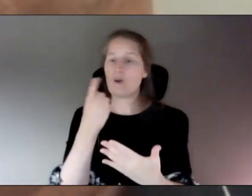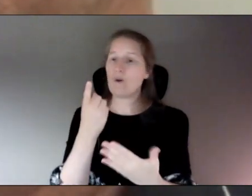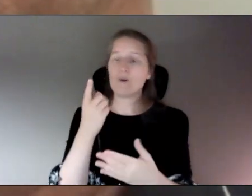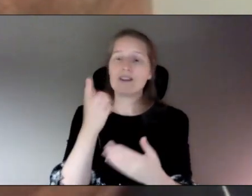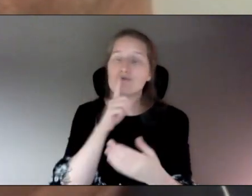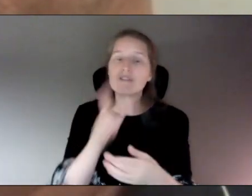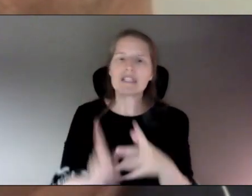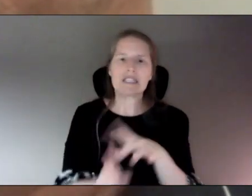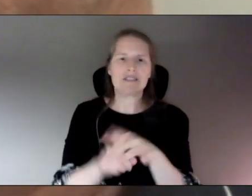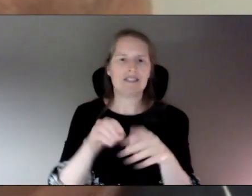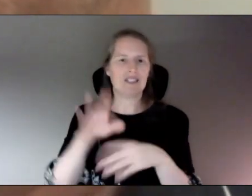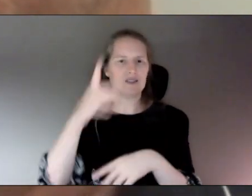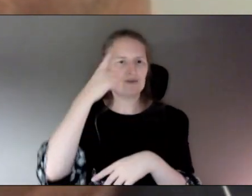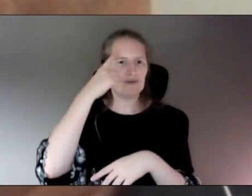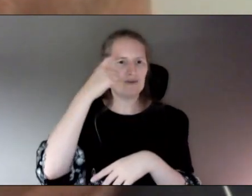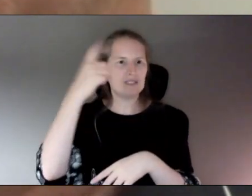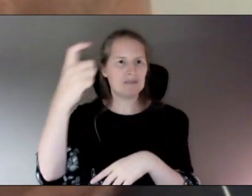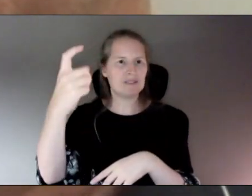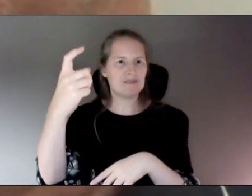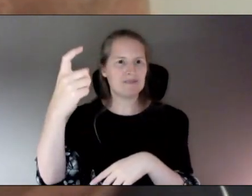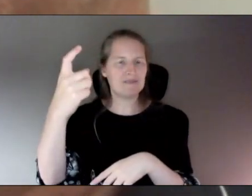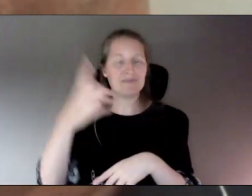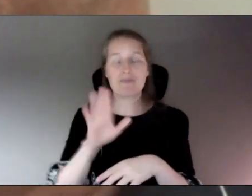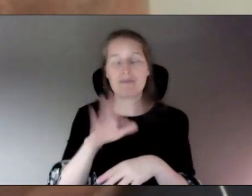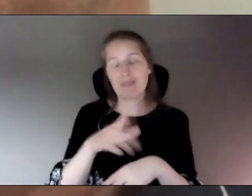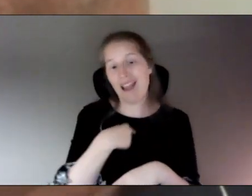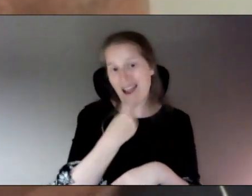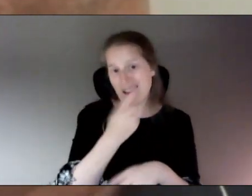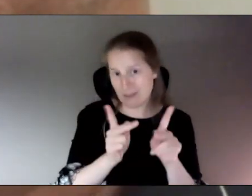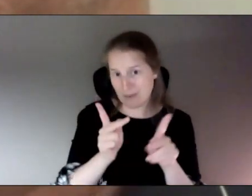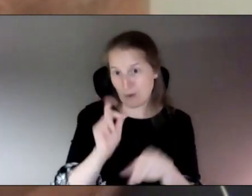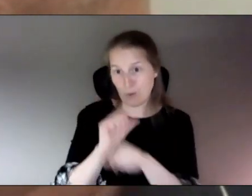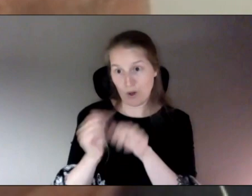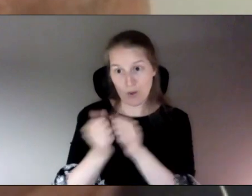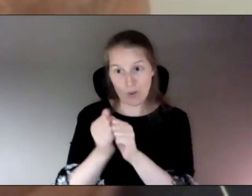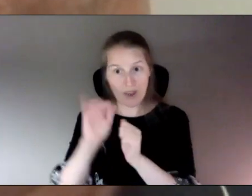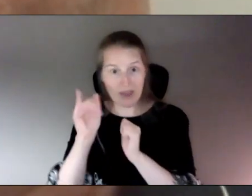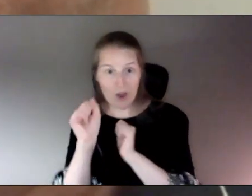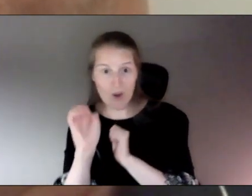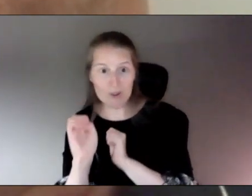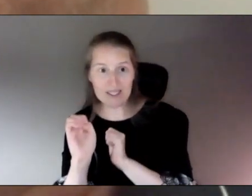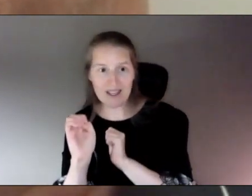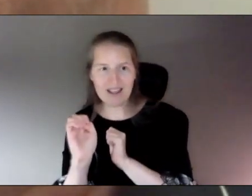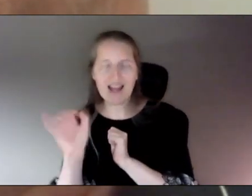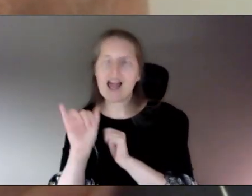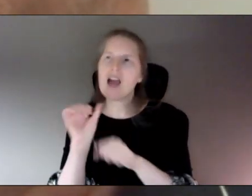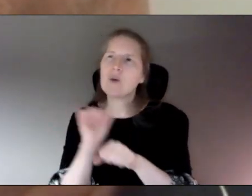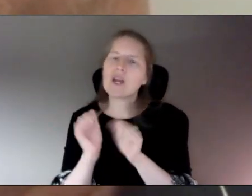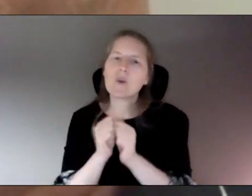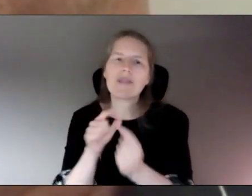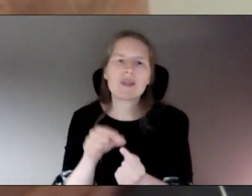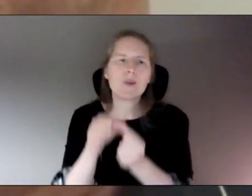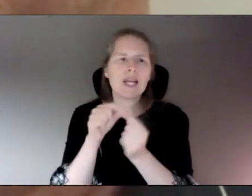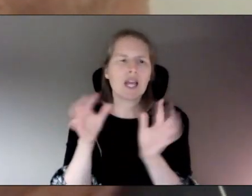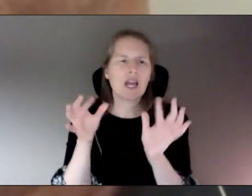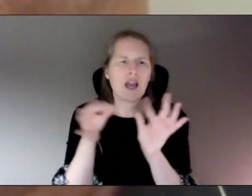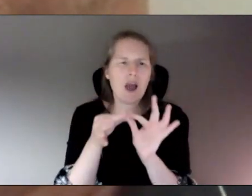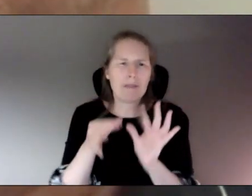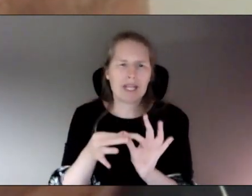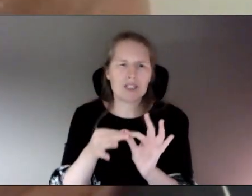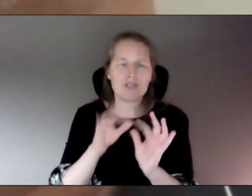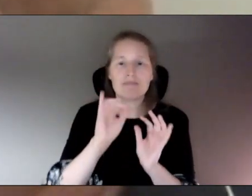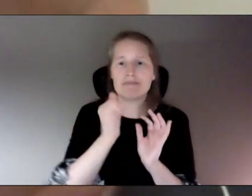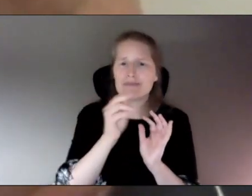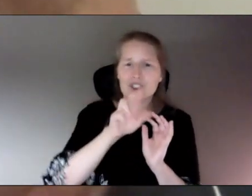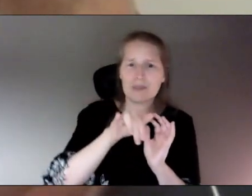dreams. I often tell people that working with Jose is like working with a unique combination of Jiminy Cricket and the